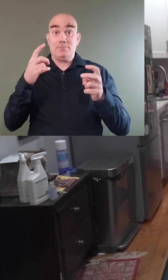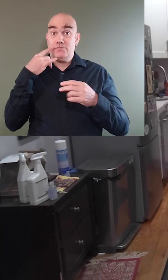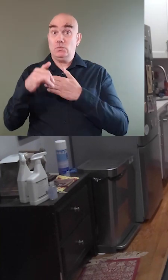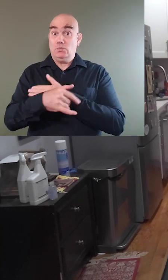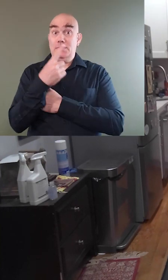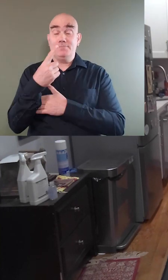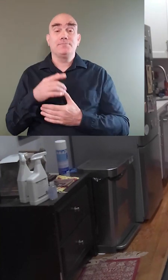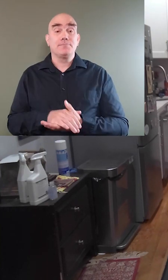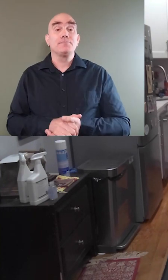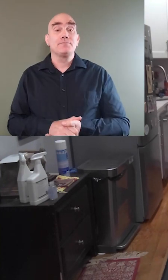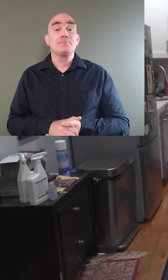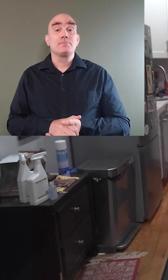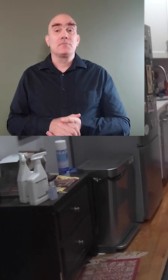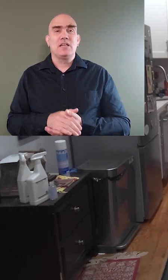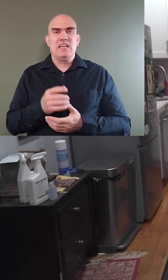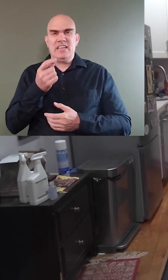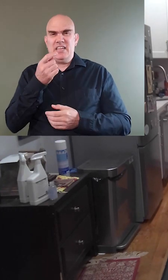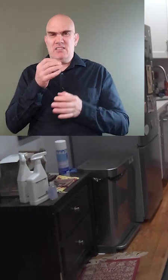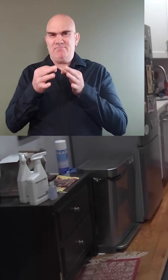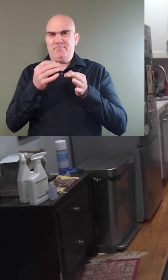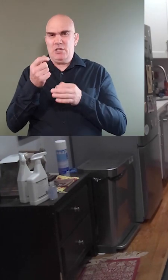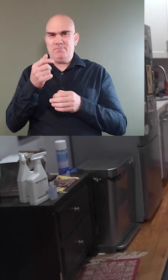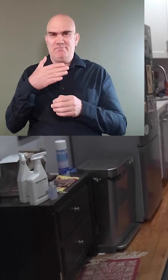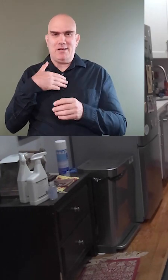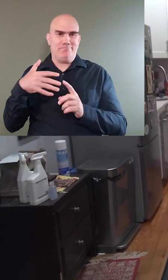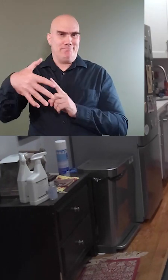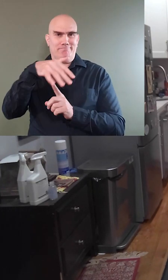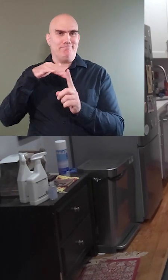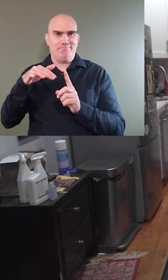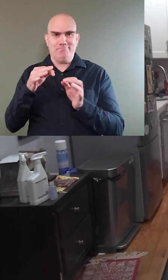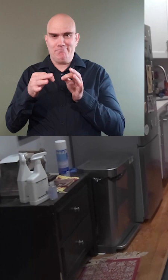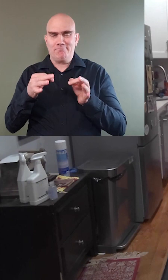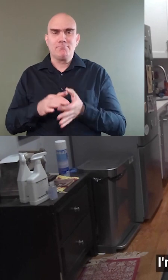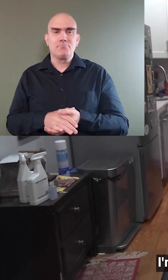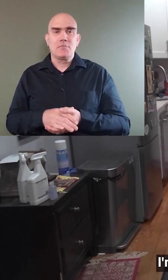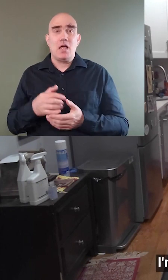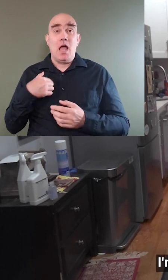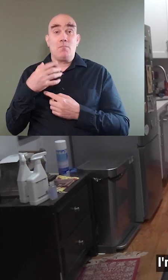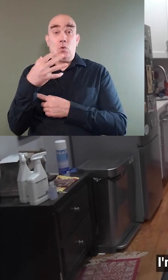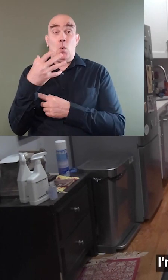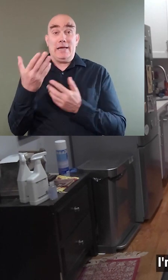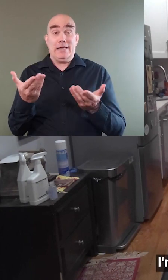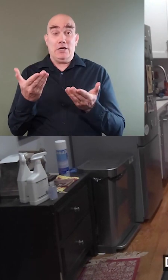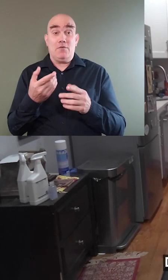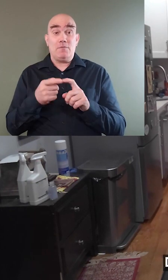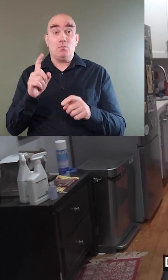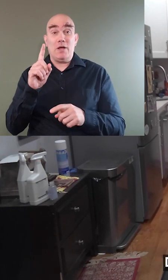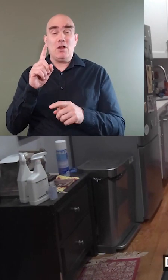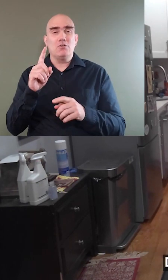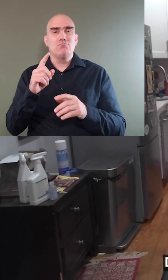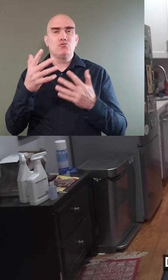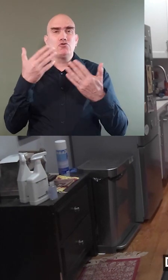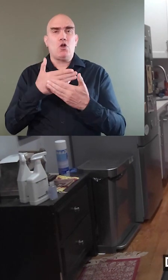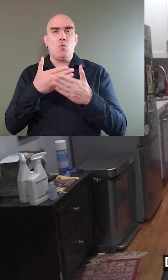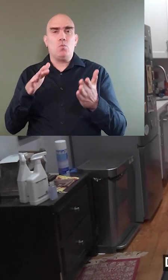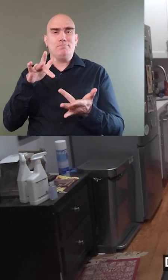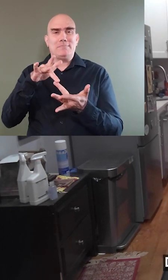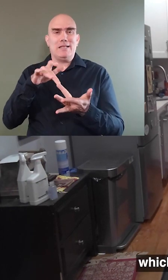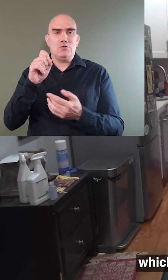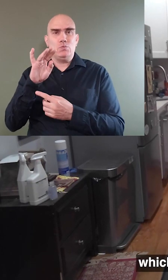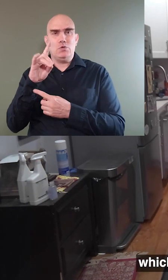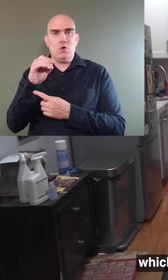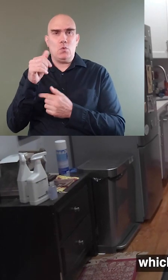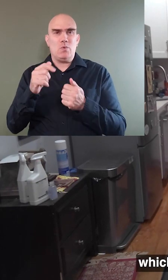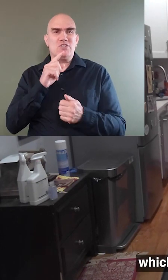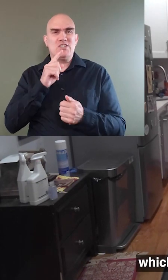our topic today. A little bit about my surroundings. I'm reporting here from the Darkroom Ballet Studio,